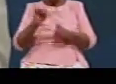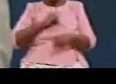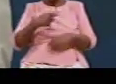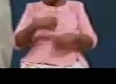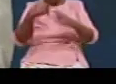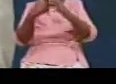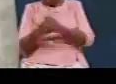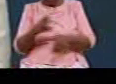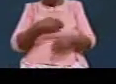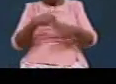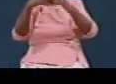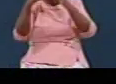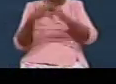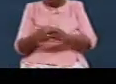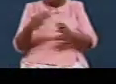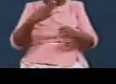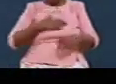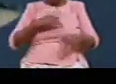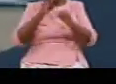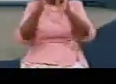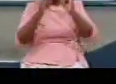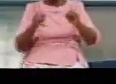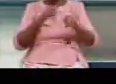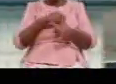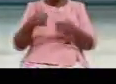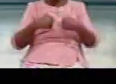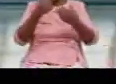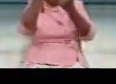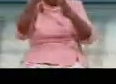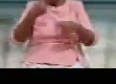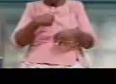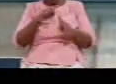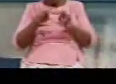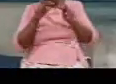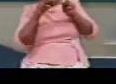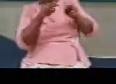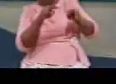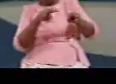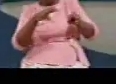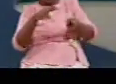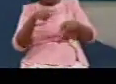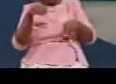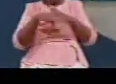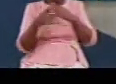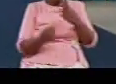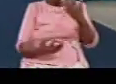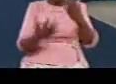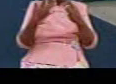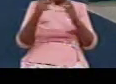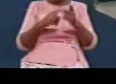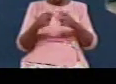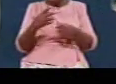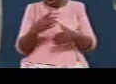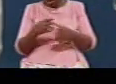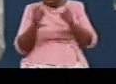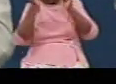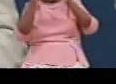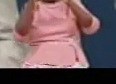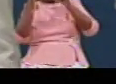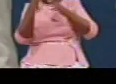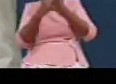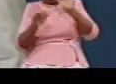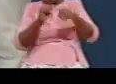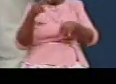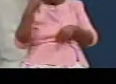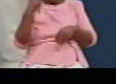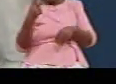down. They have to bow down. And then he looked and peeped into the furnace. He said, what do I see? He said, men, please tell me,